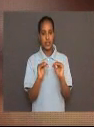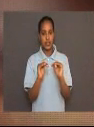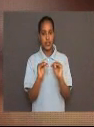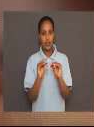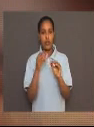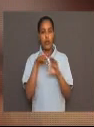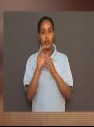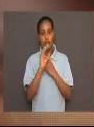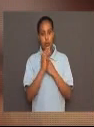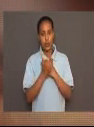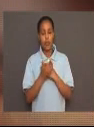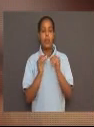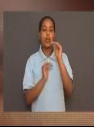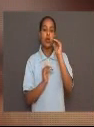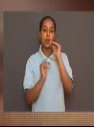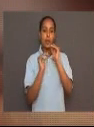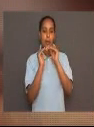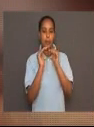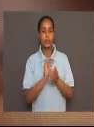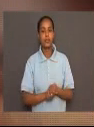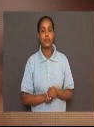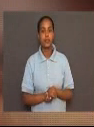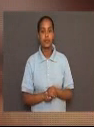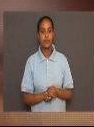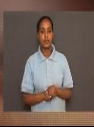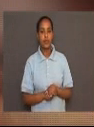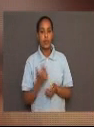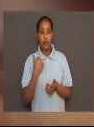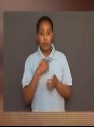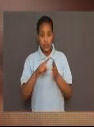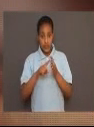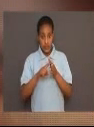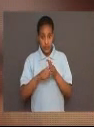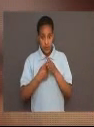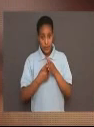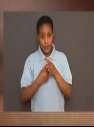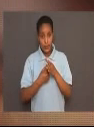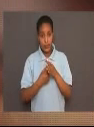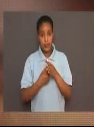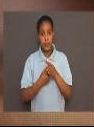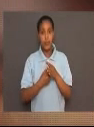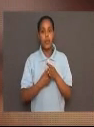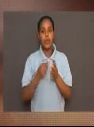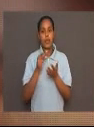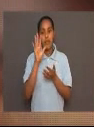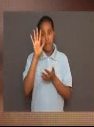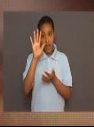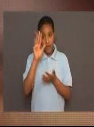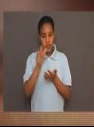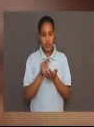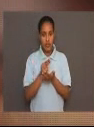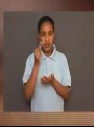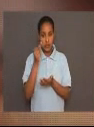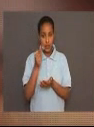the position of equilibrium. We start by placing 5 test tubes in a test